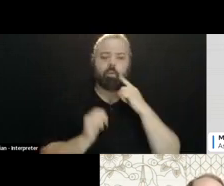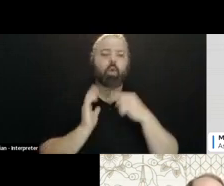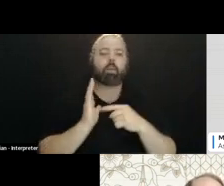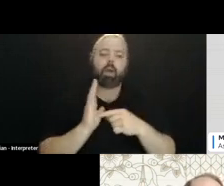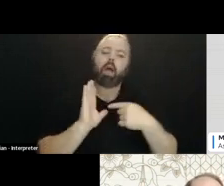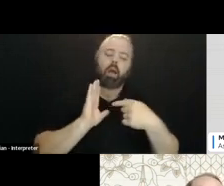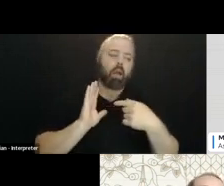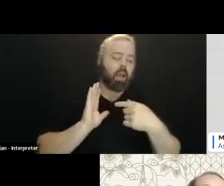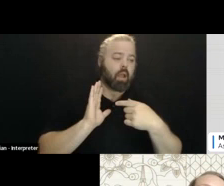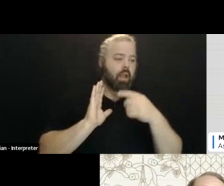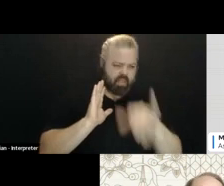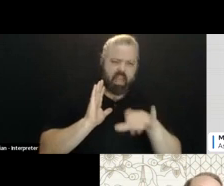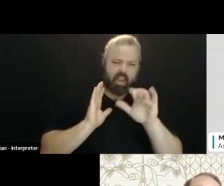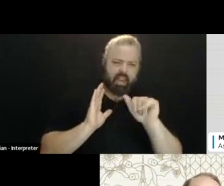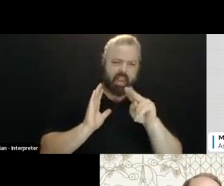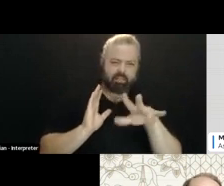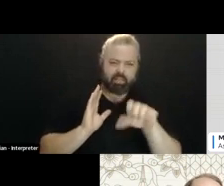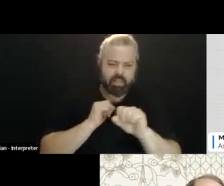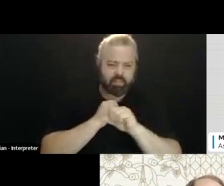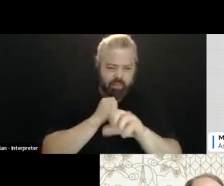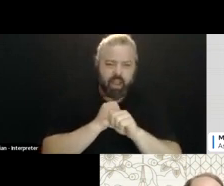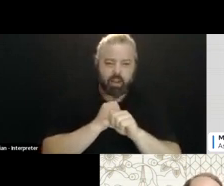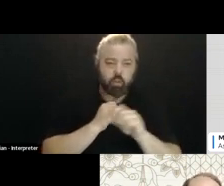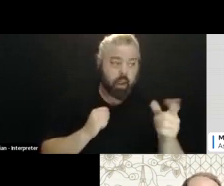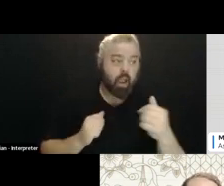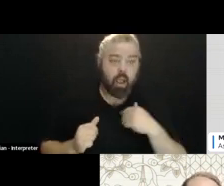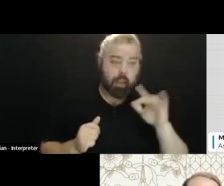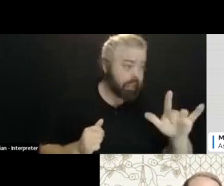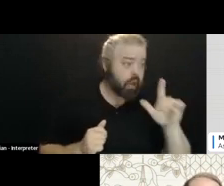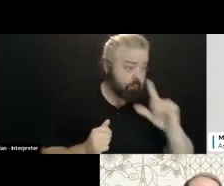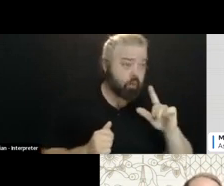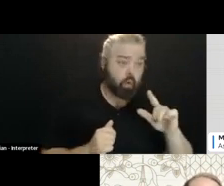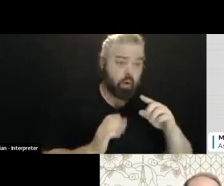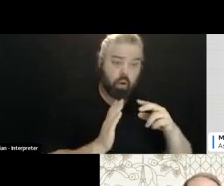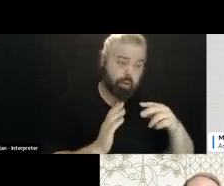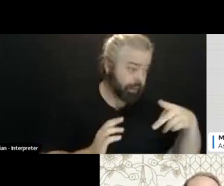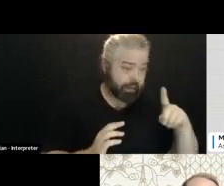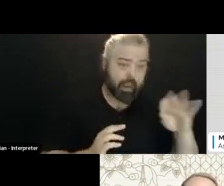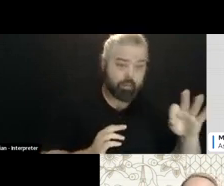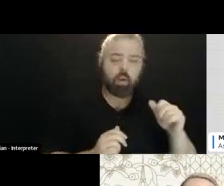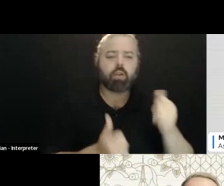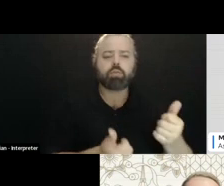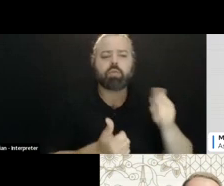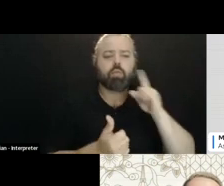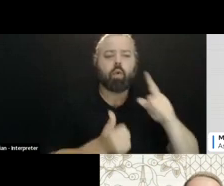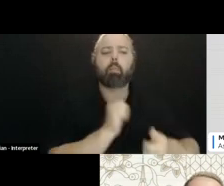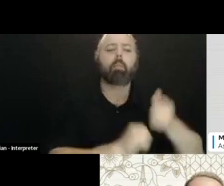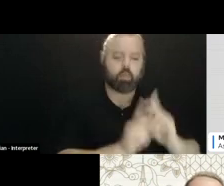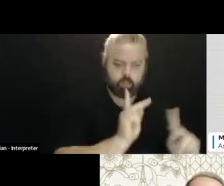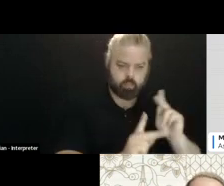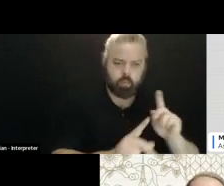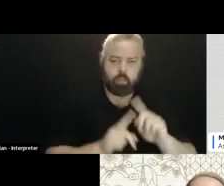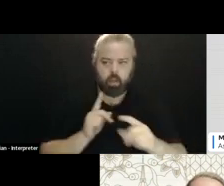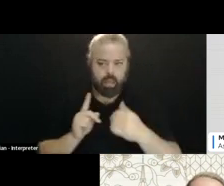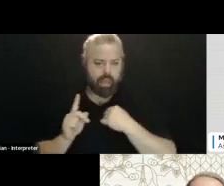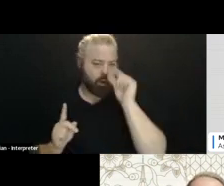a PDF, and we had like a click here for a printable PDF. And that was good for the vast majority of our audience. But we also had a Google Doc that